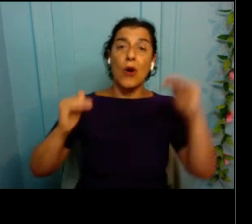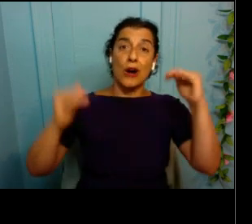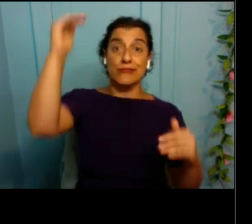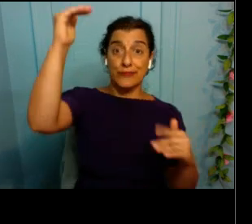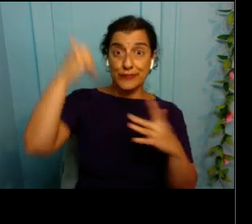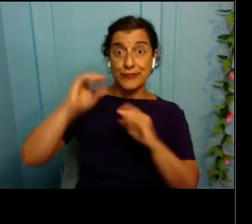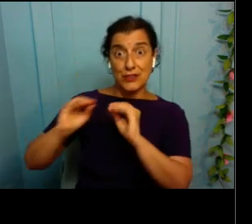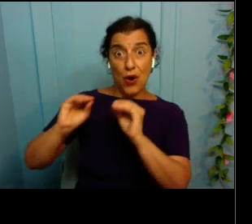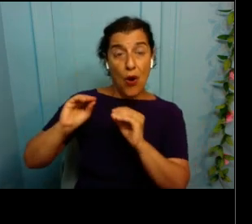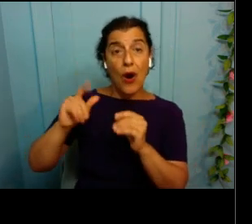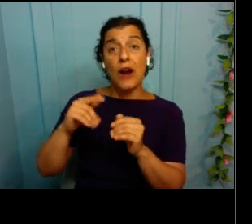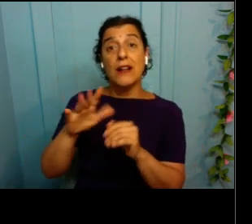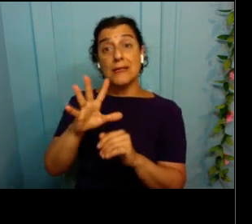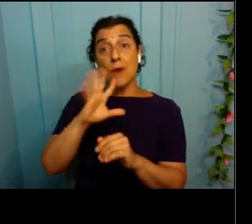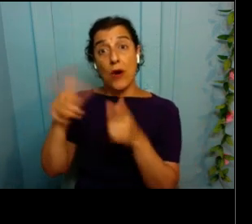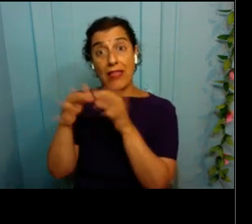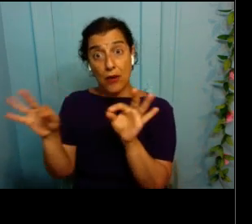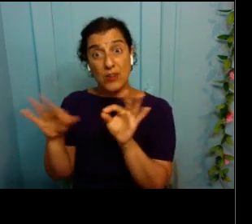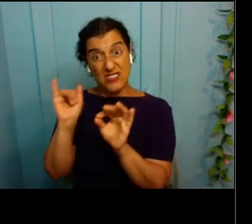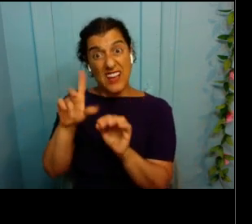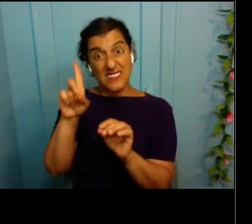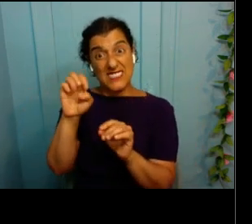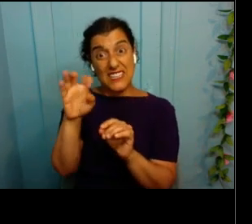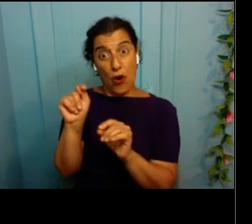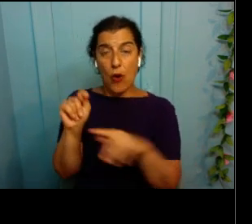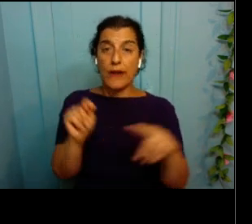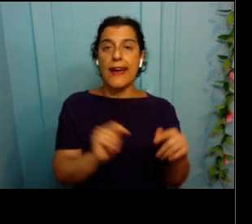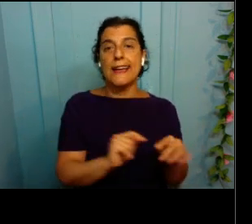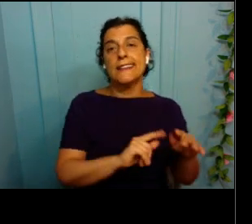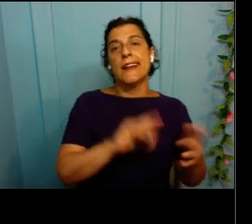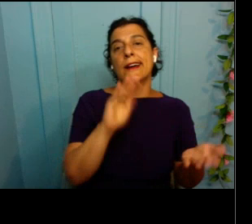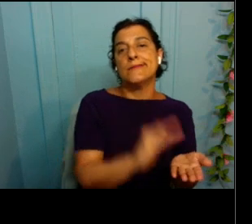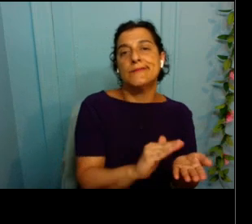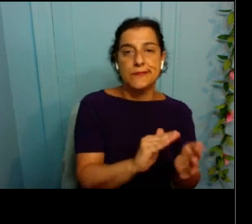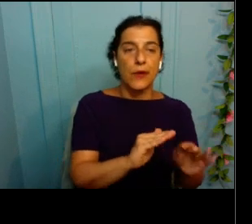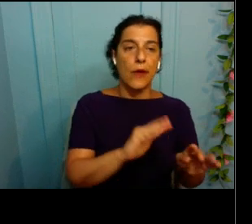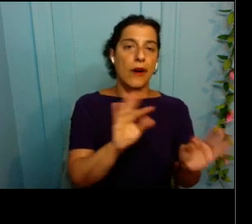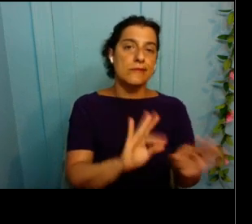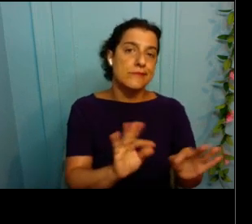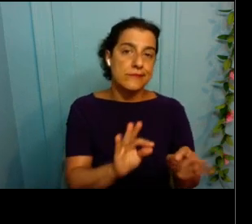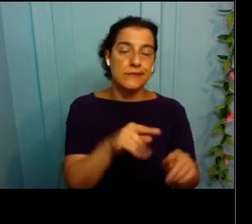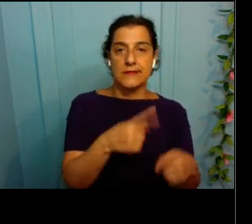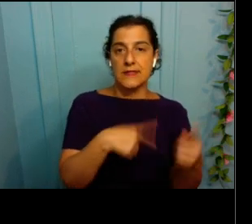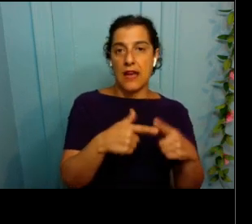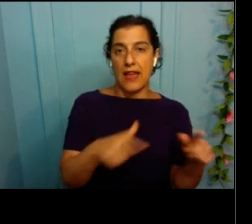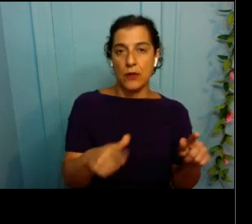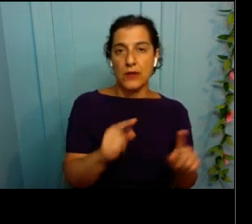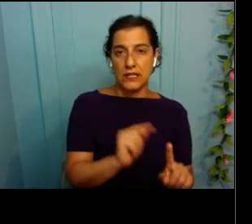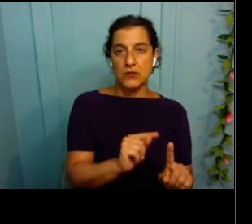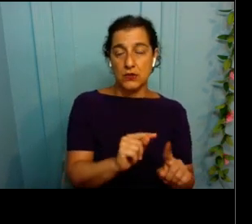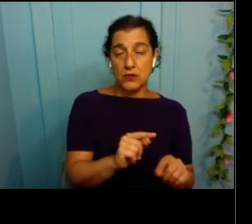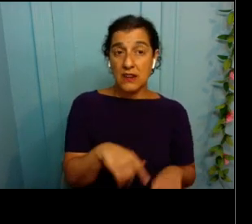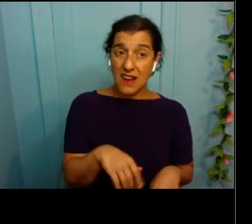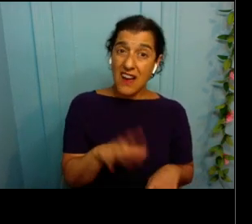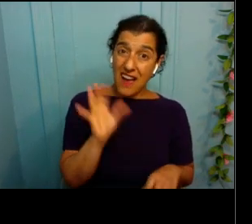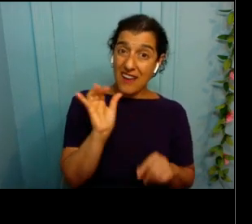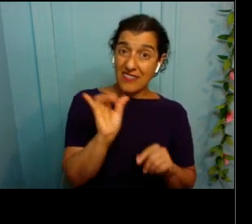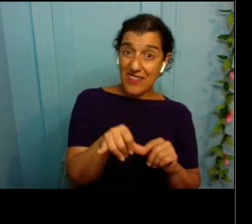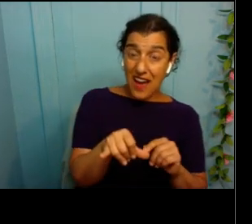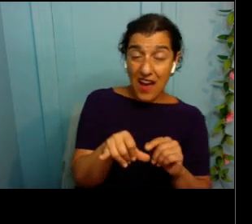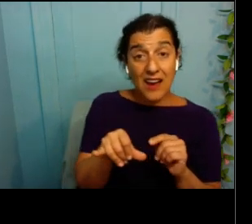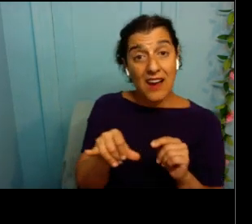And especially because this can have effects on how sign languages and